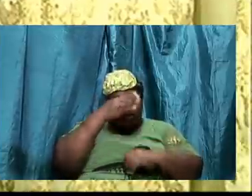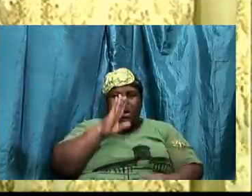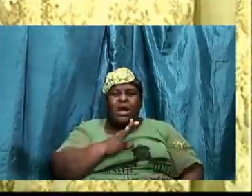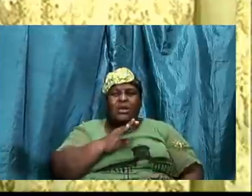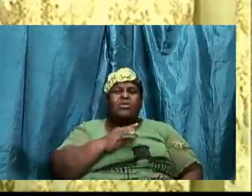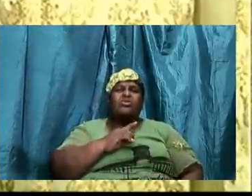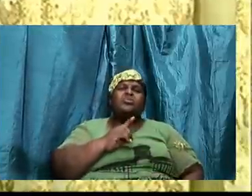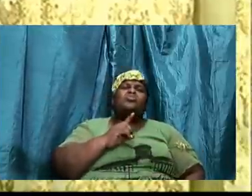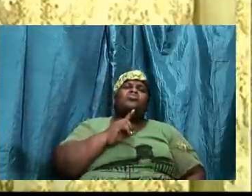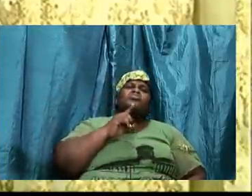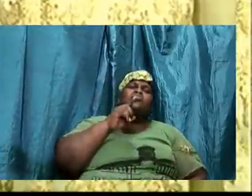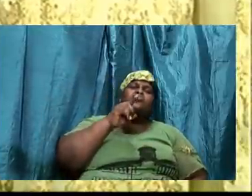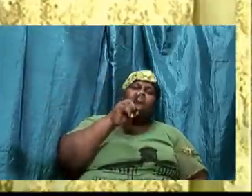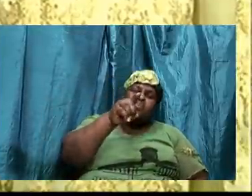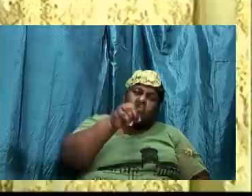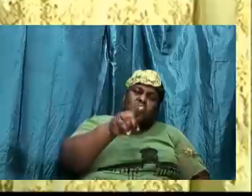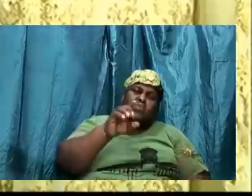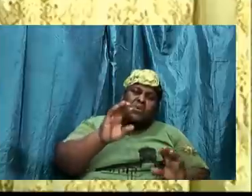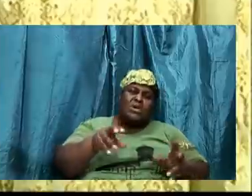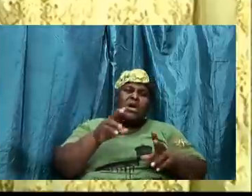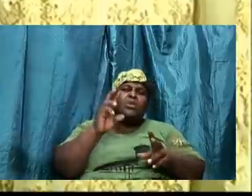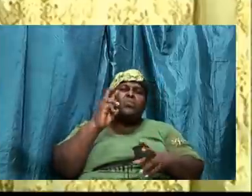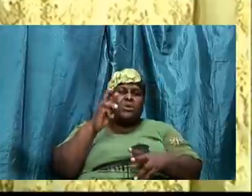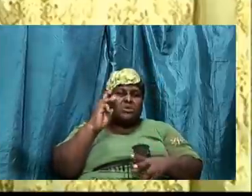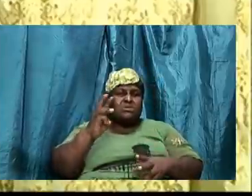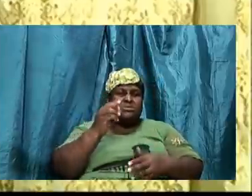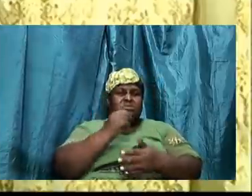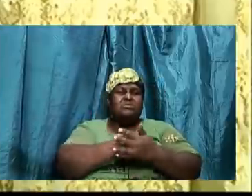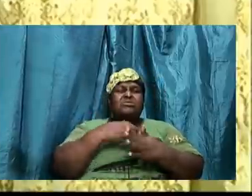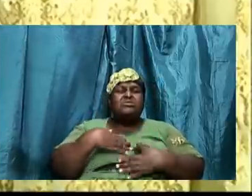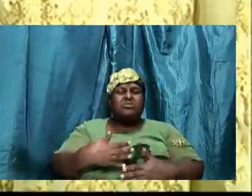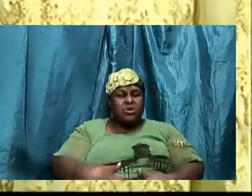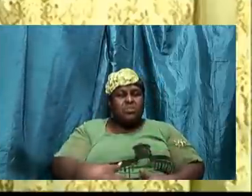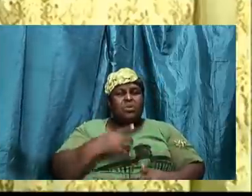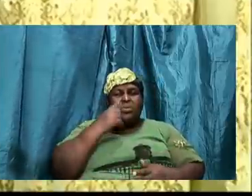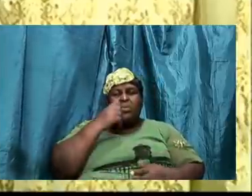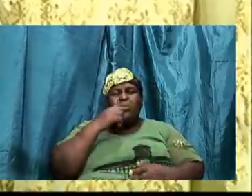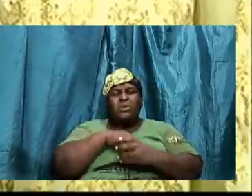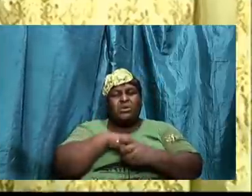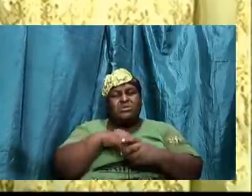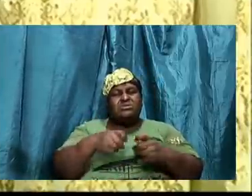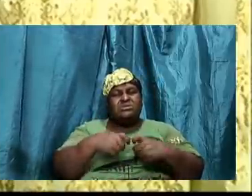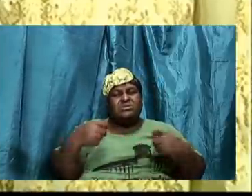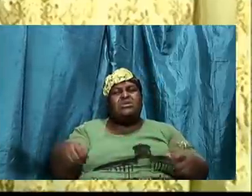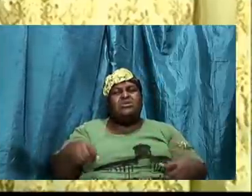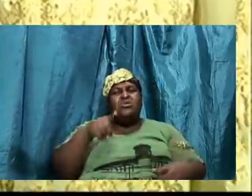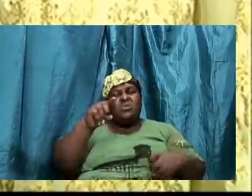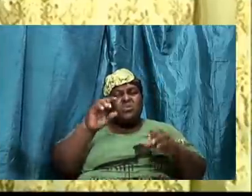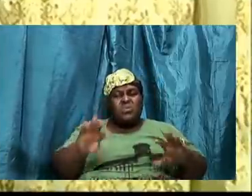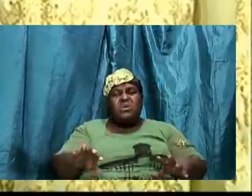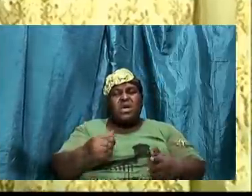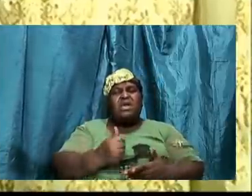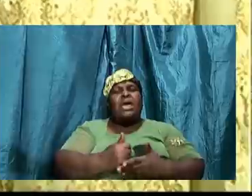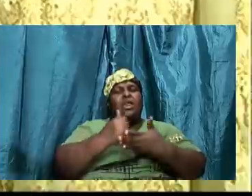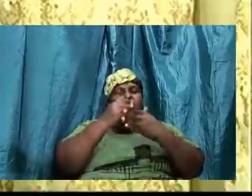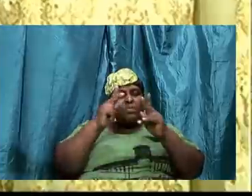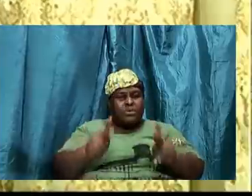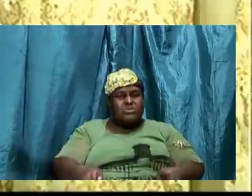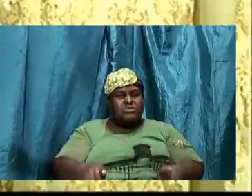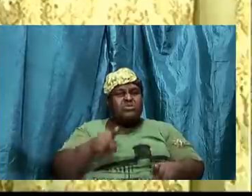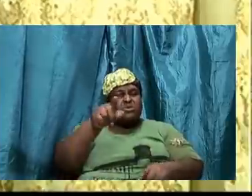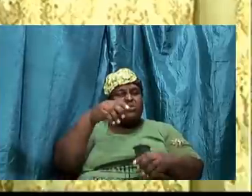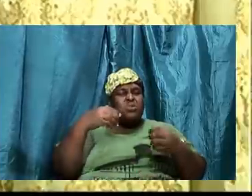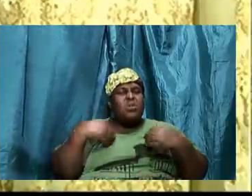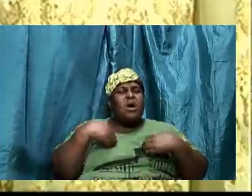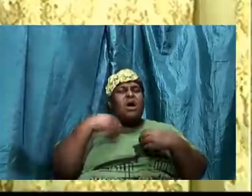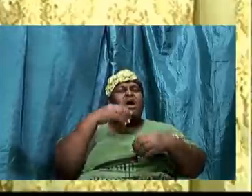witness to somebody that is in sin and help them to come out of sin. You have the power